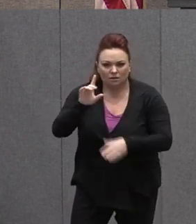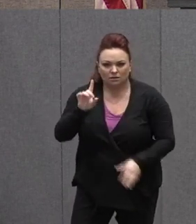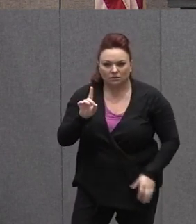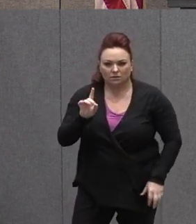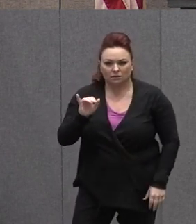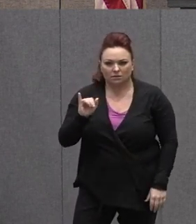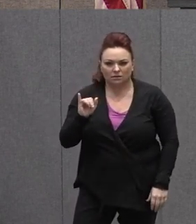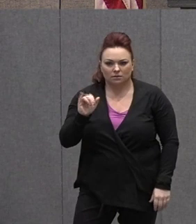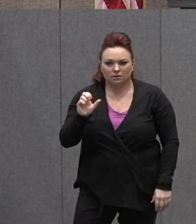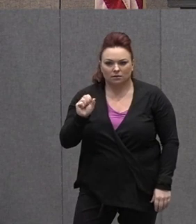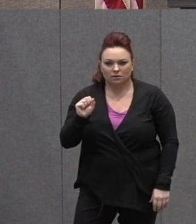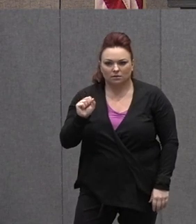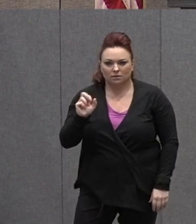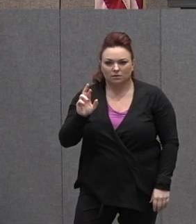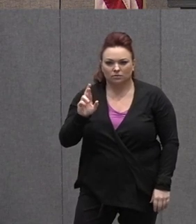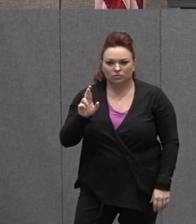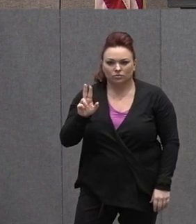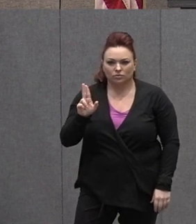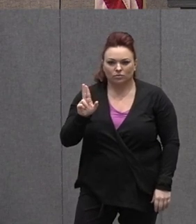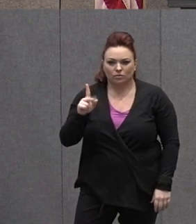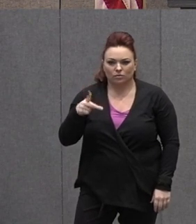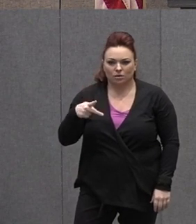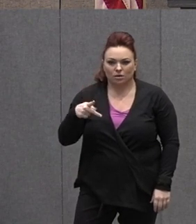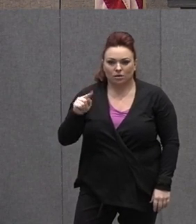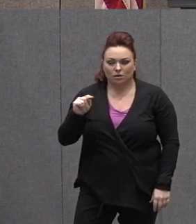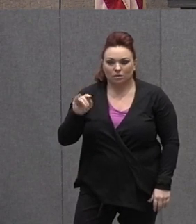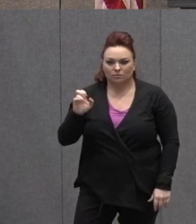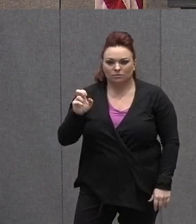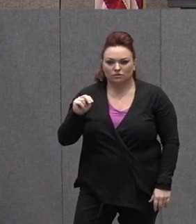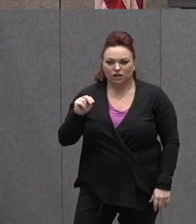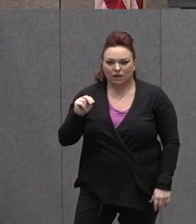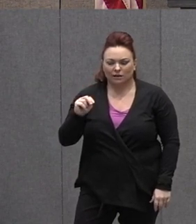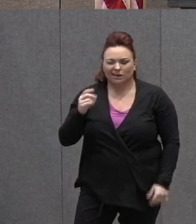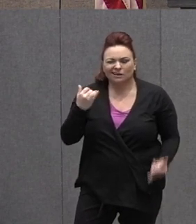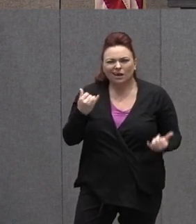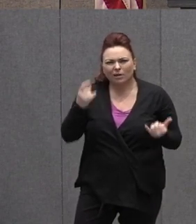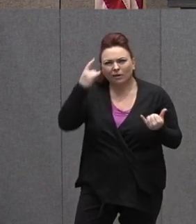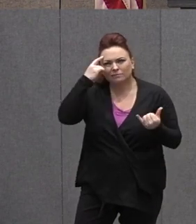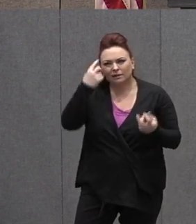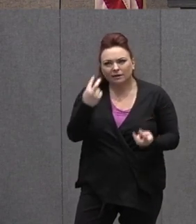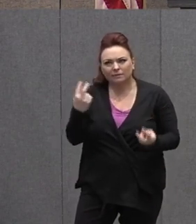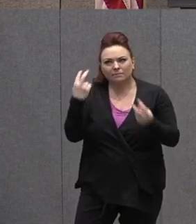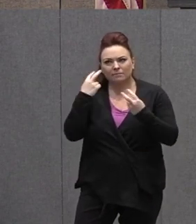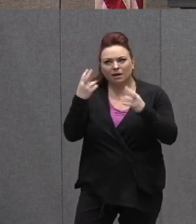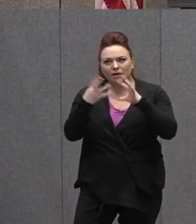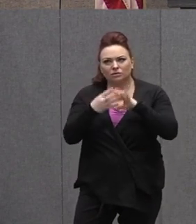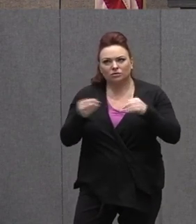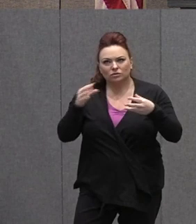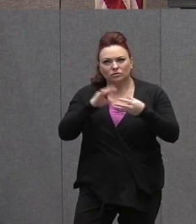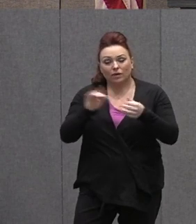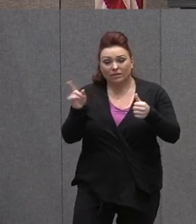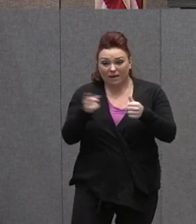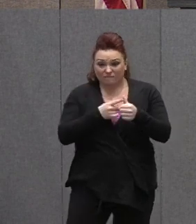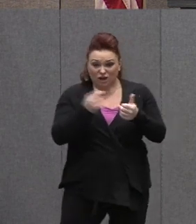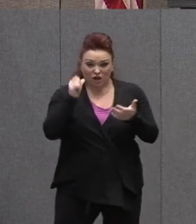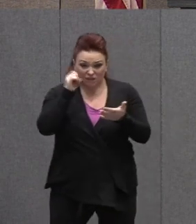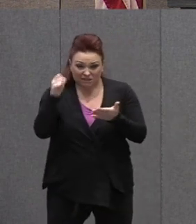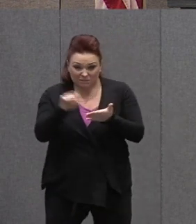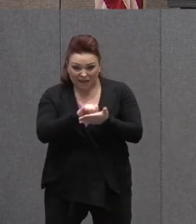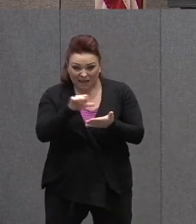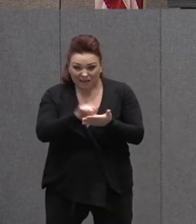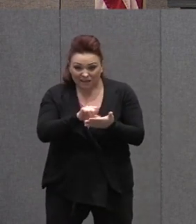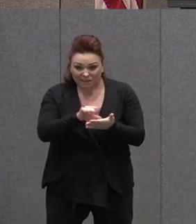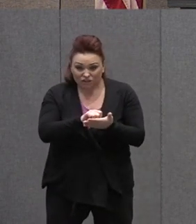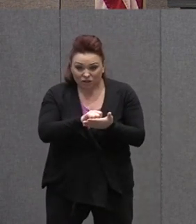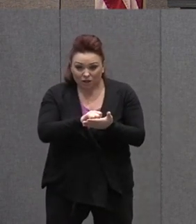I'm thinking again back to the story, and on the very first page, it says, William looked out his window